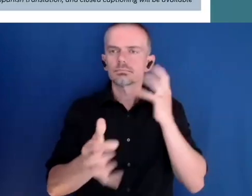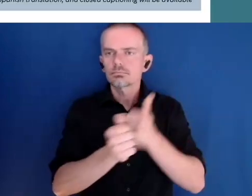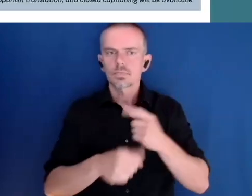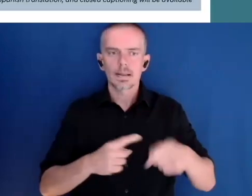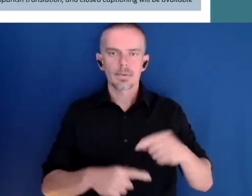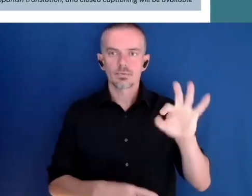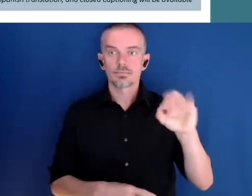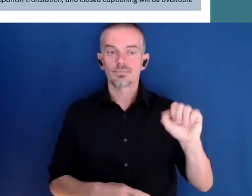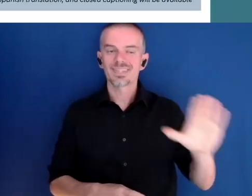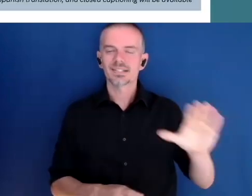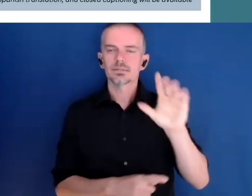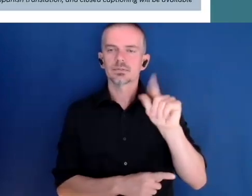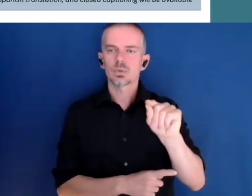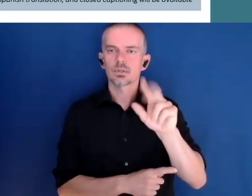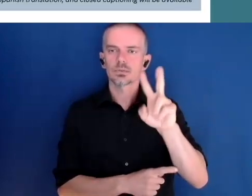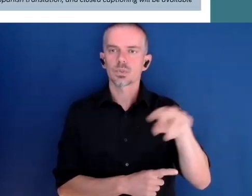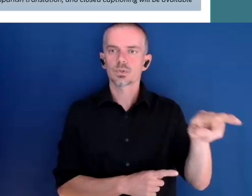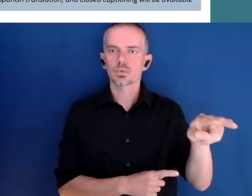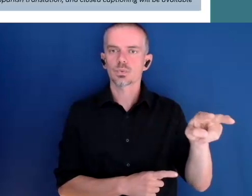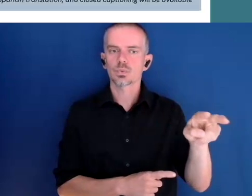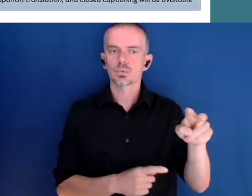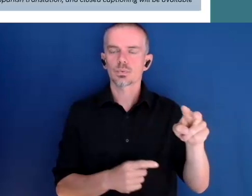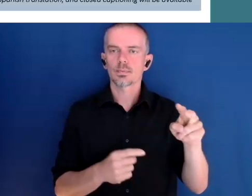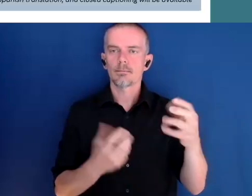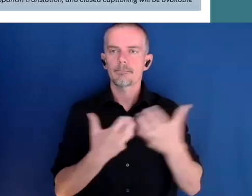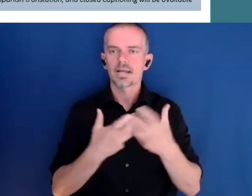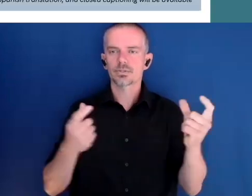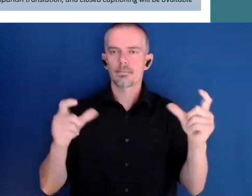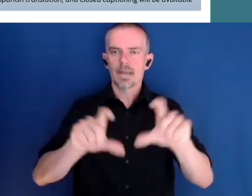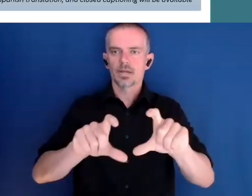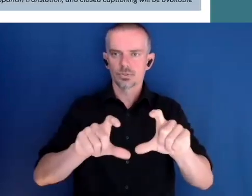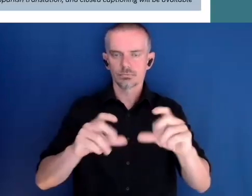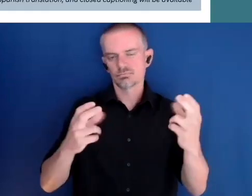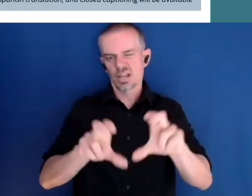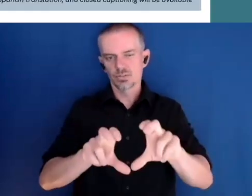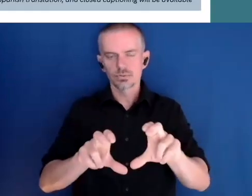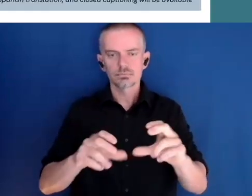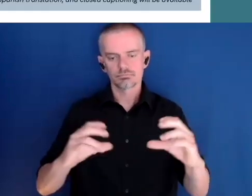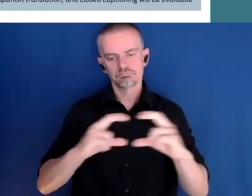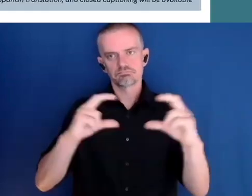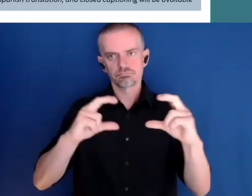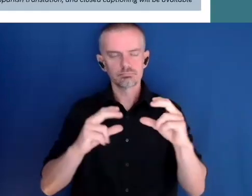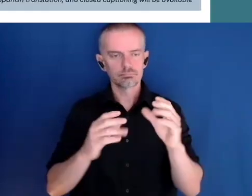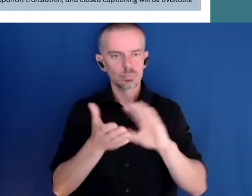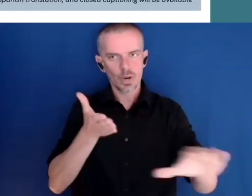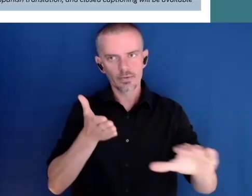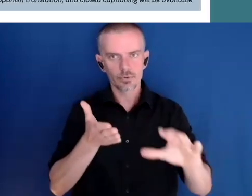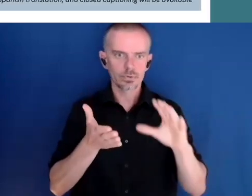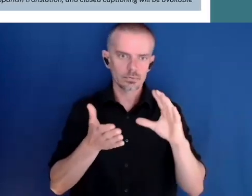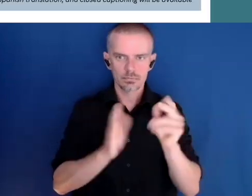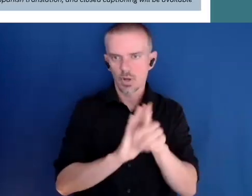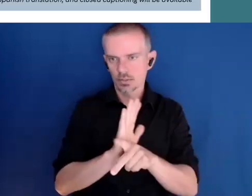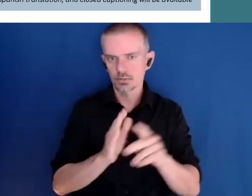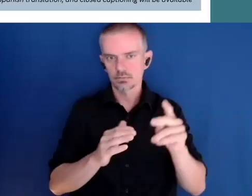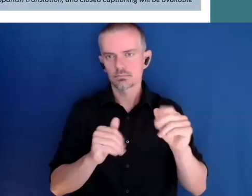agency's 2022 match waiver and reduction policy. So that's a good session to tune into if you have